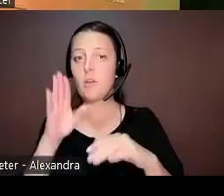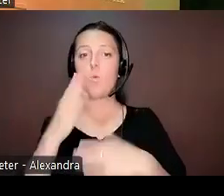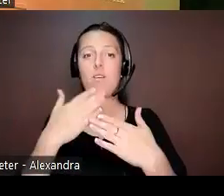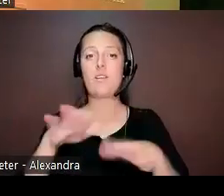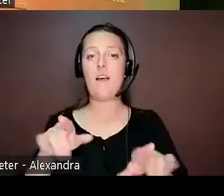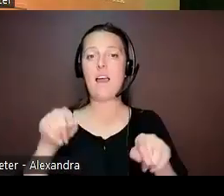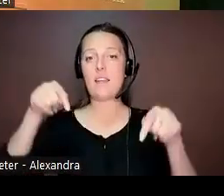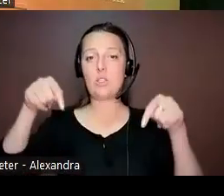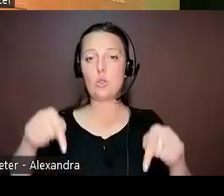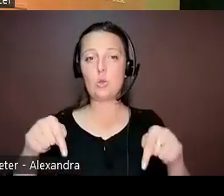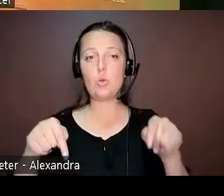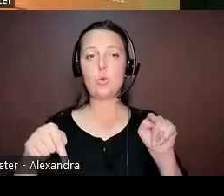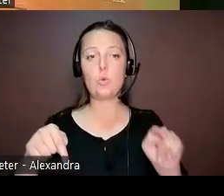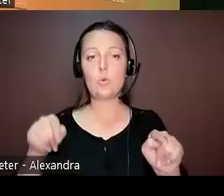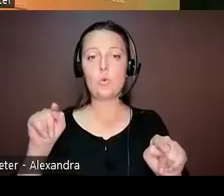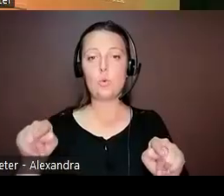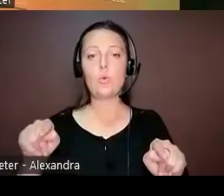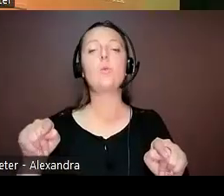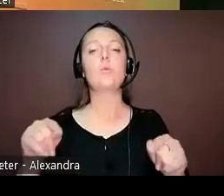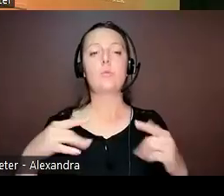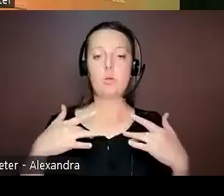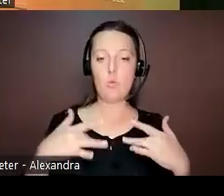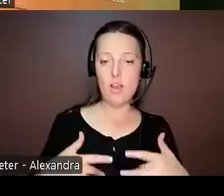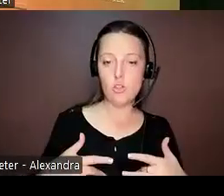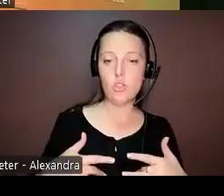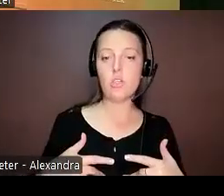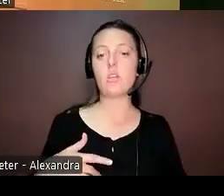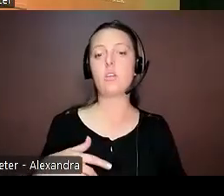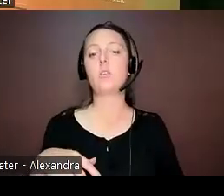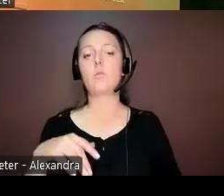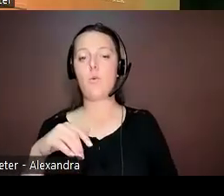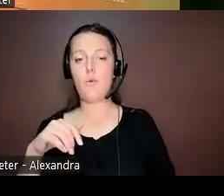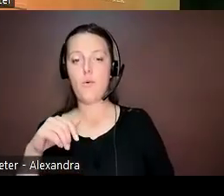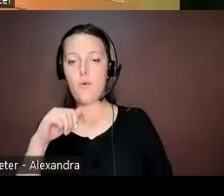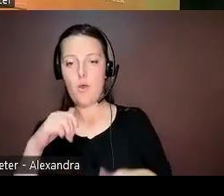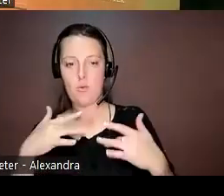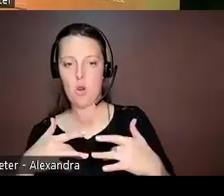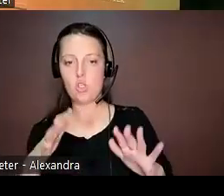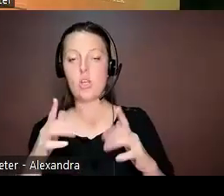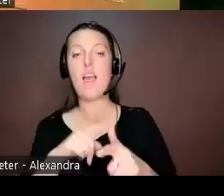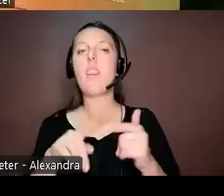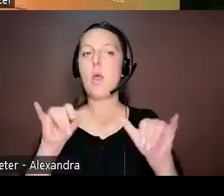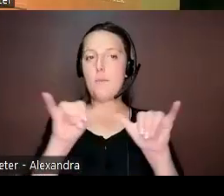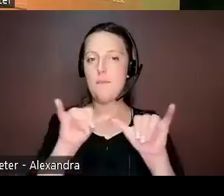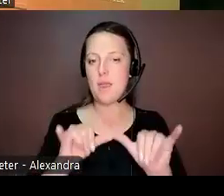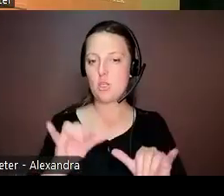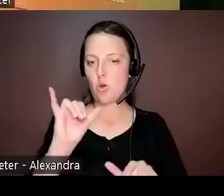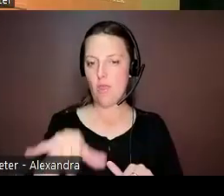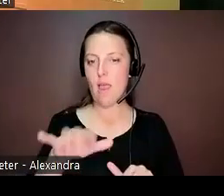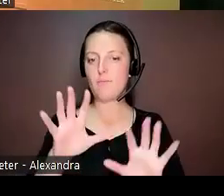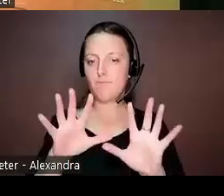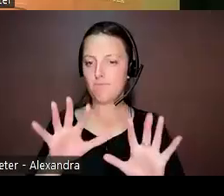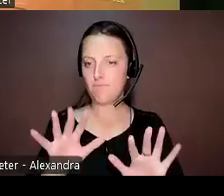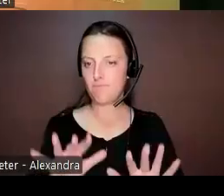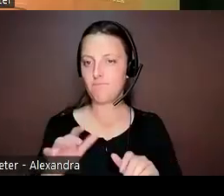into depression, and then we'll be able to measure that. Okay, and lots of work related to assessing them at the